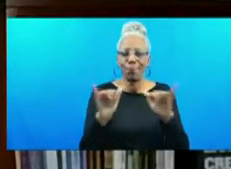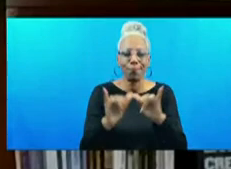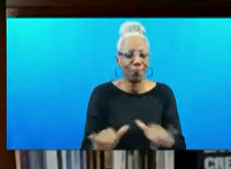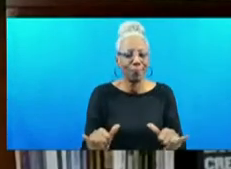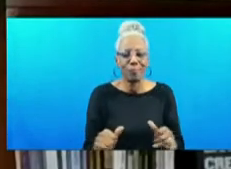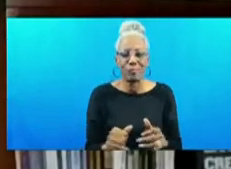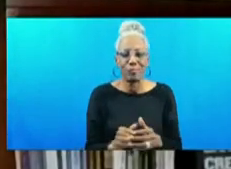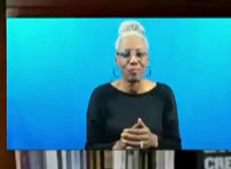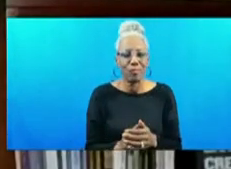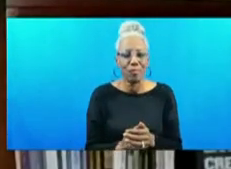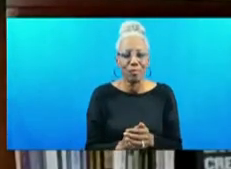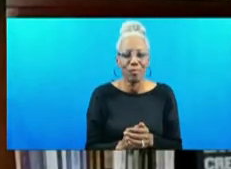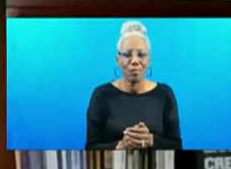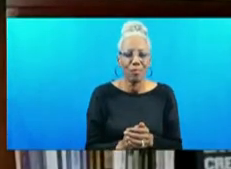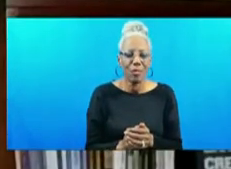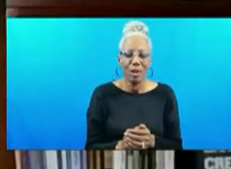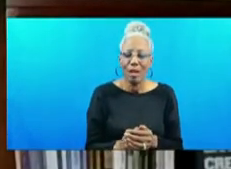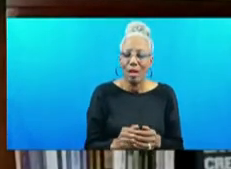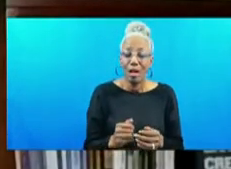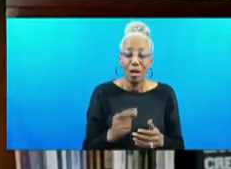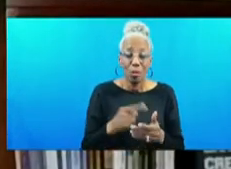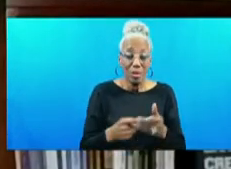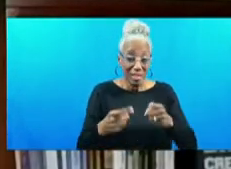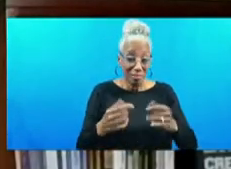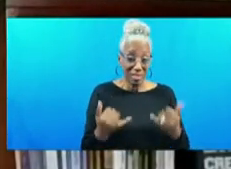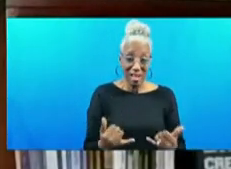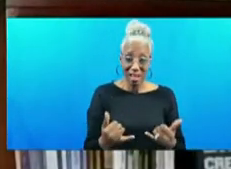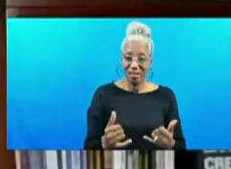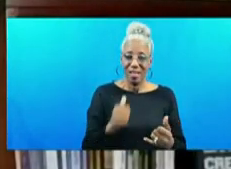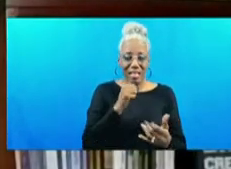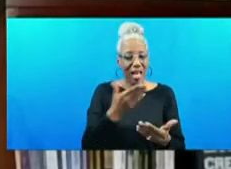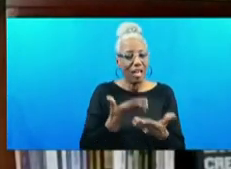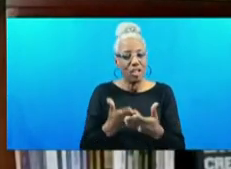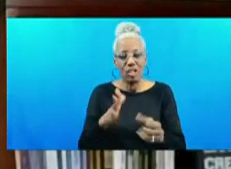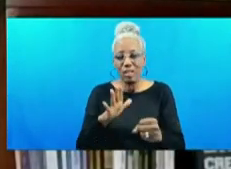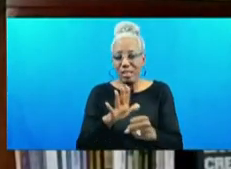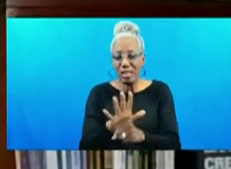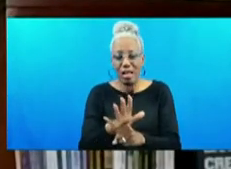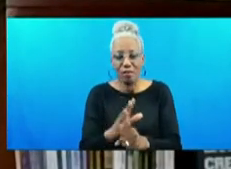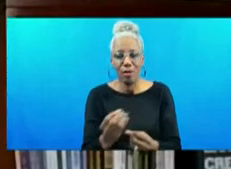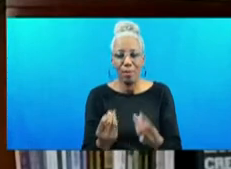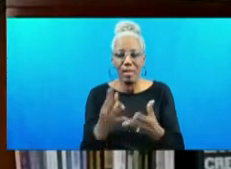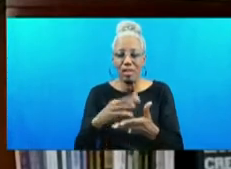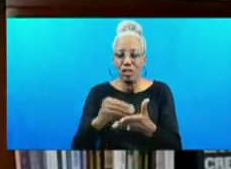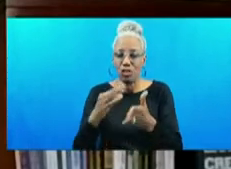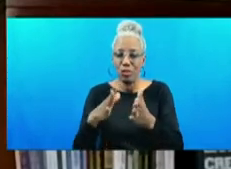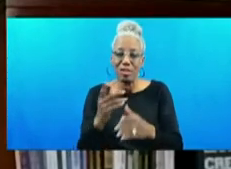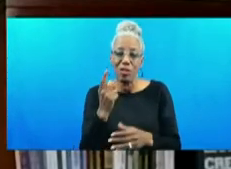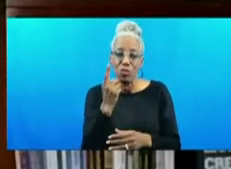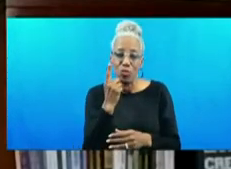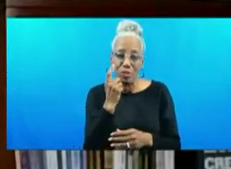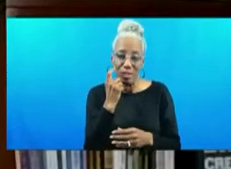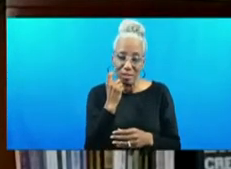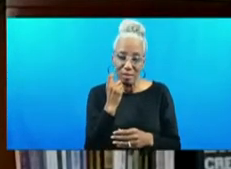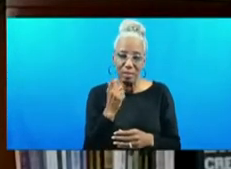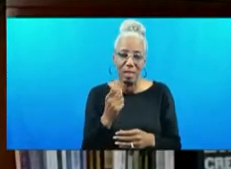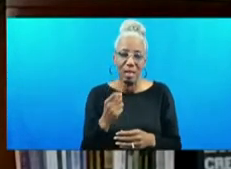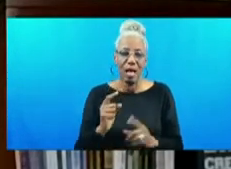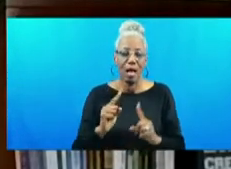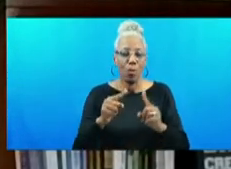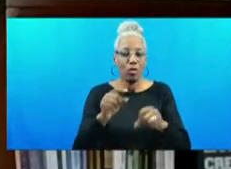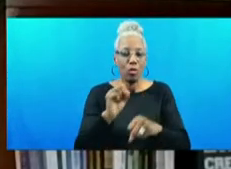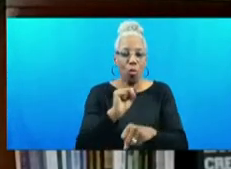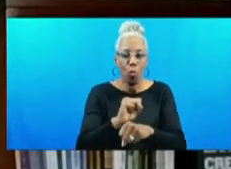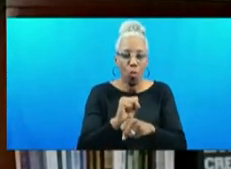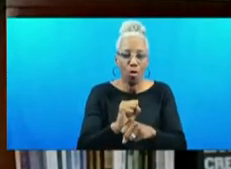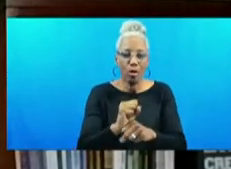our students. And today, just a few hours ago, I was in a work session with the Board of Education. And again, we were